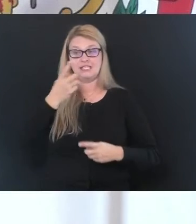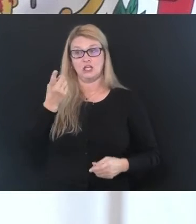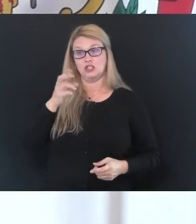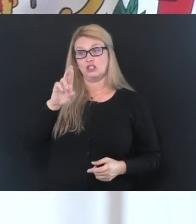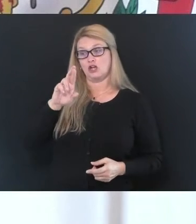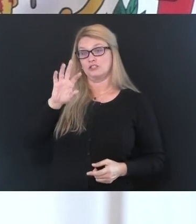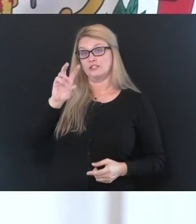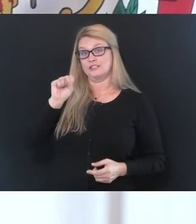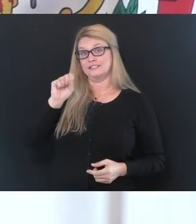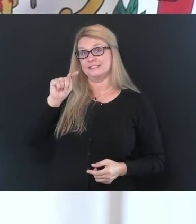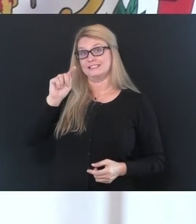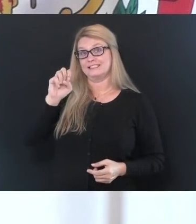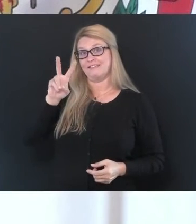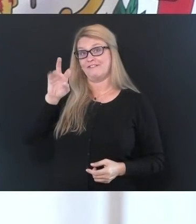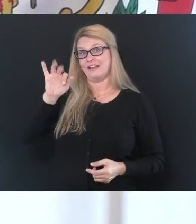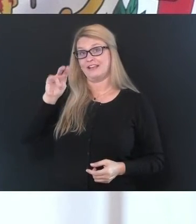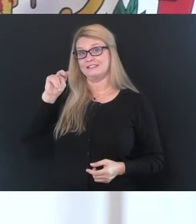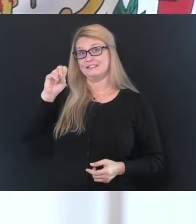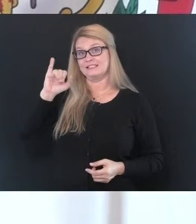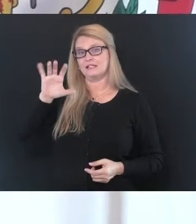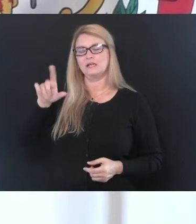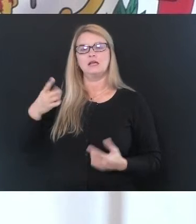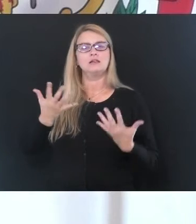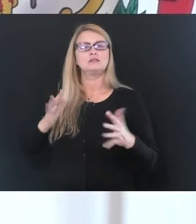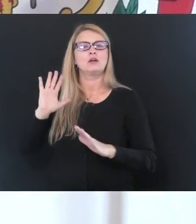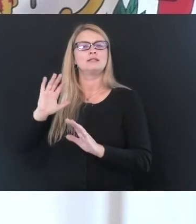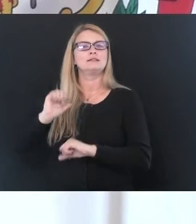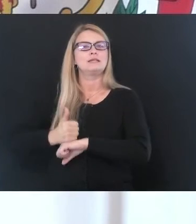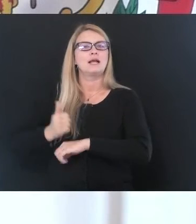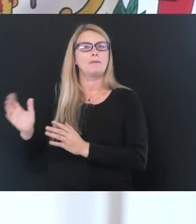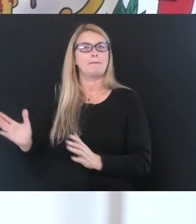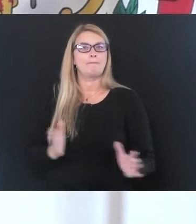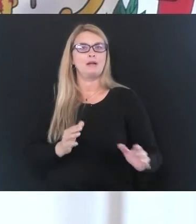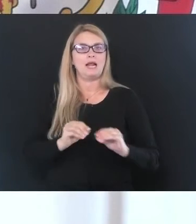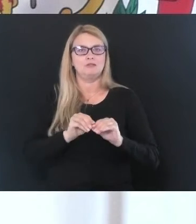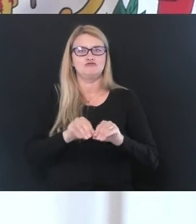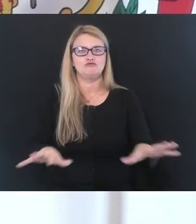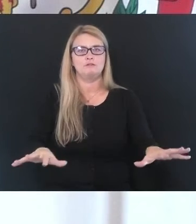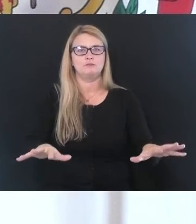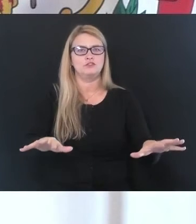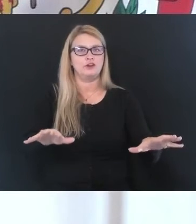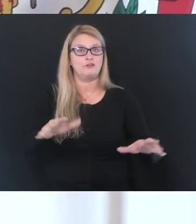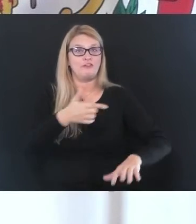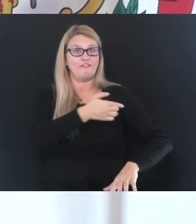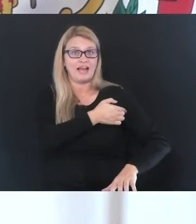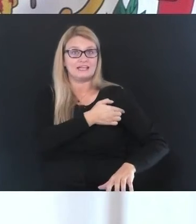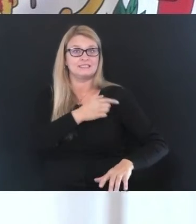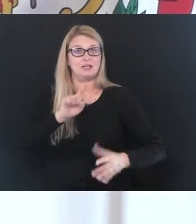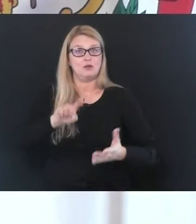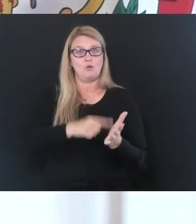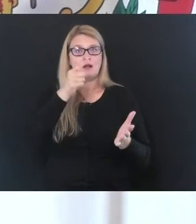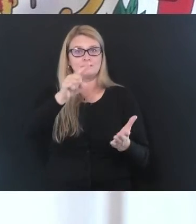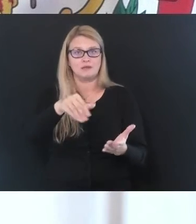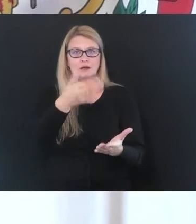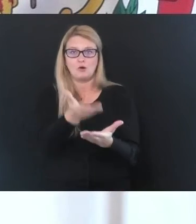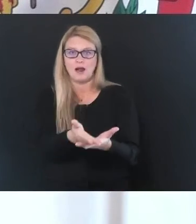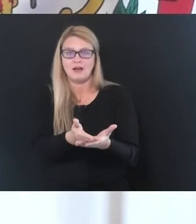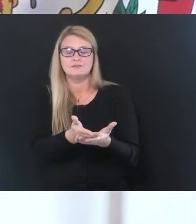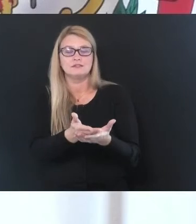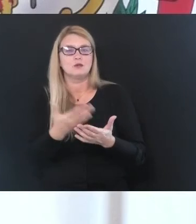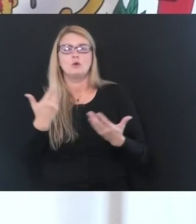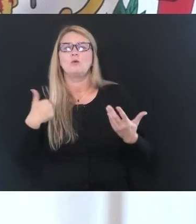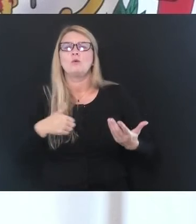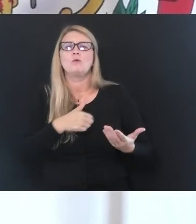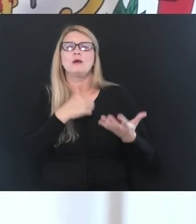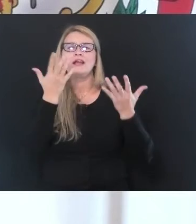has developed a plan to meet the needs in his community for the vaccine as it arrives in larger amounts. We